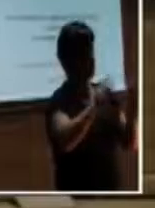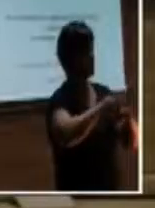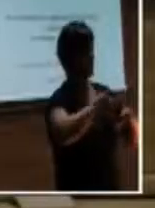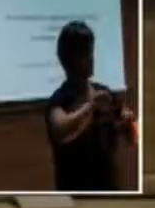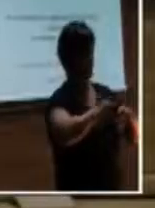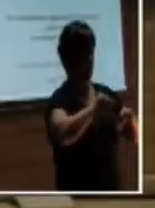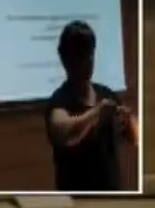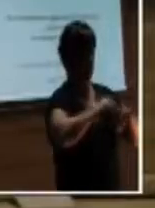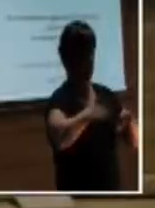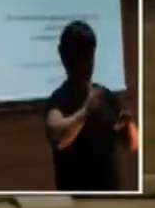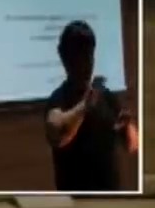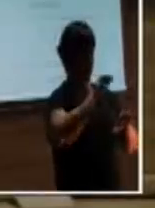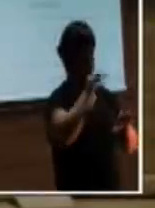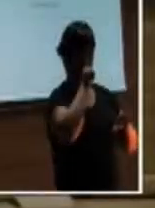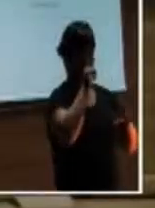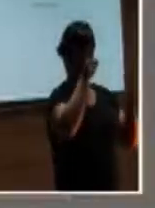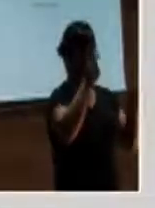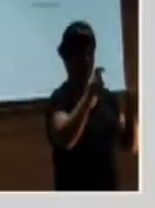to